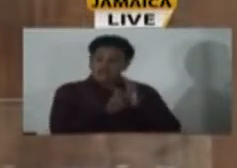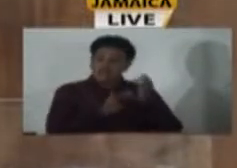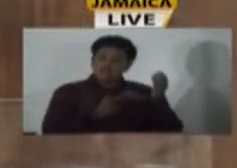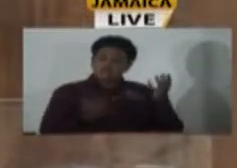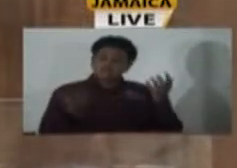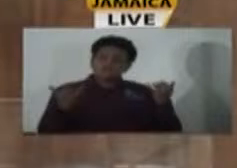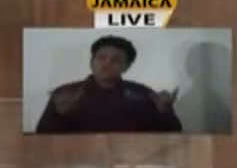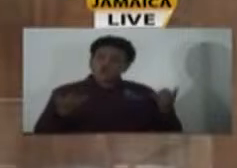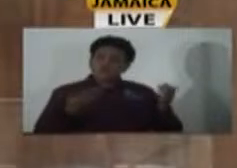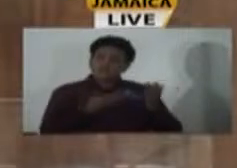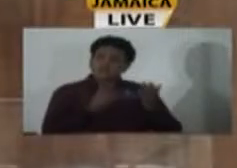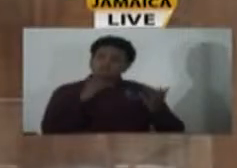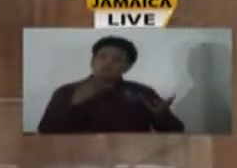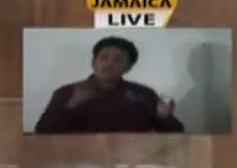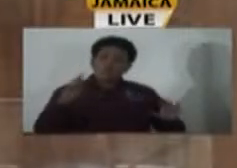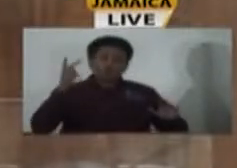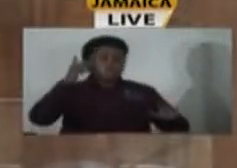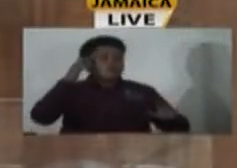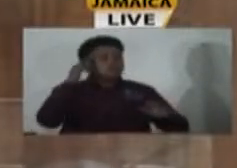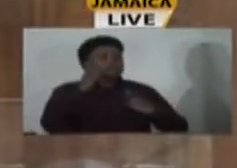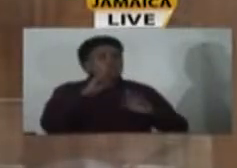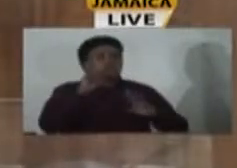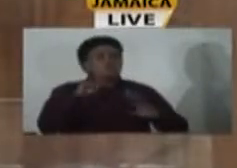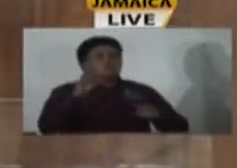allows the Prime Minister to make orders.